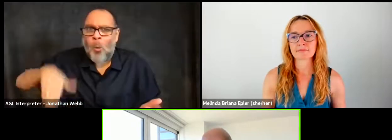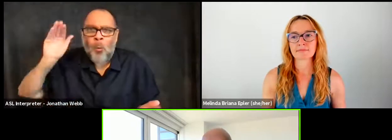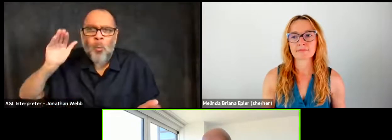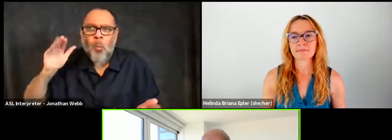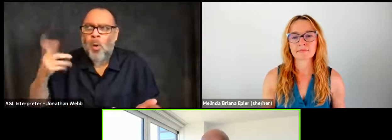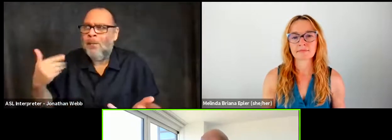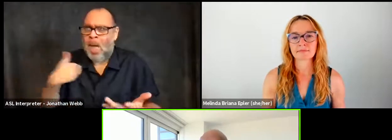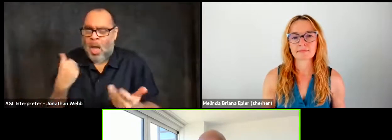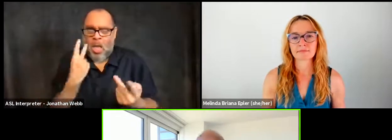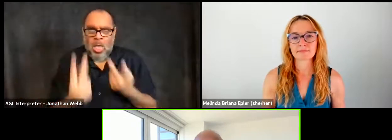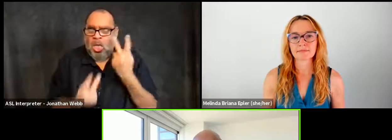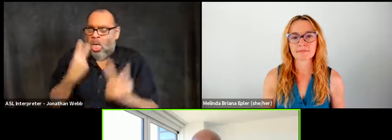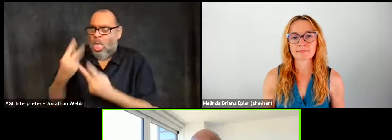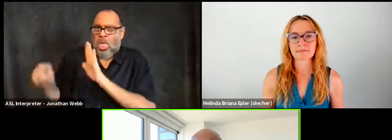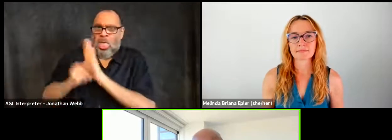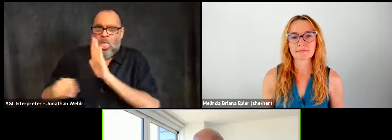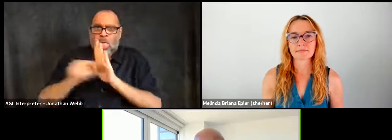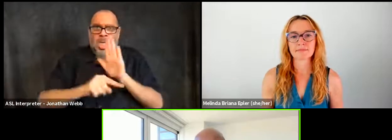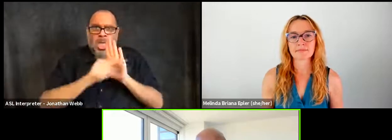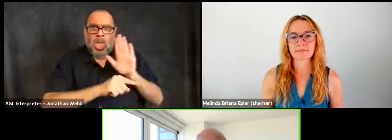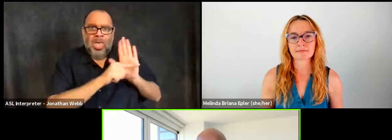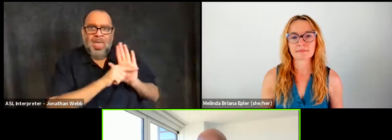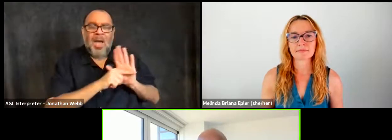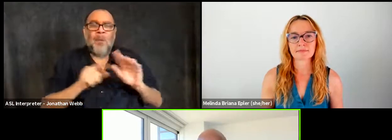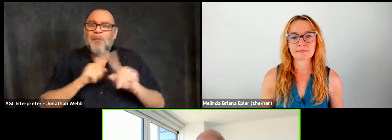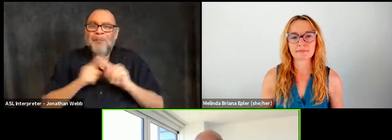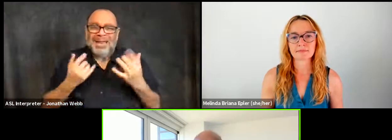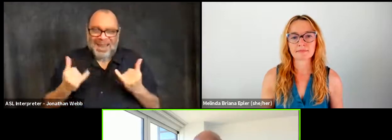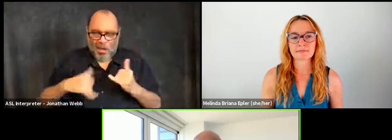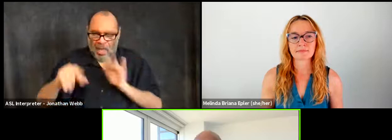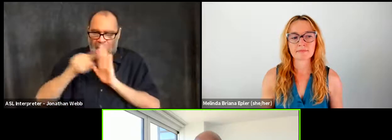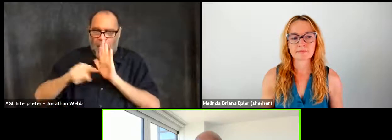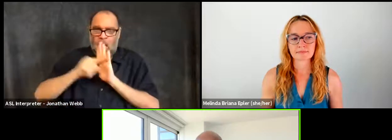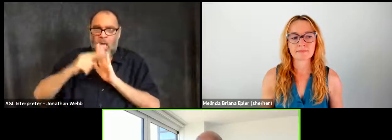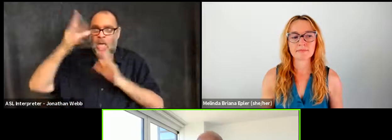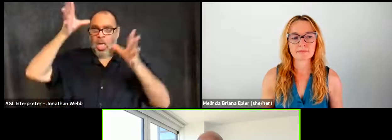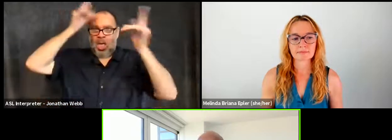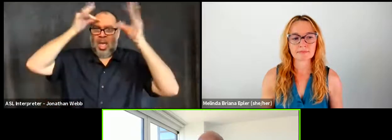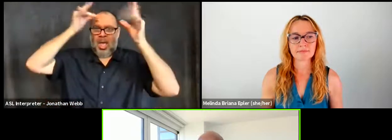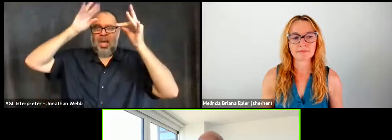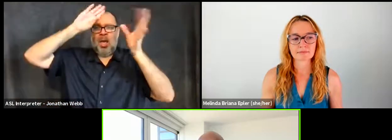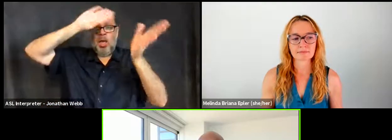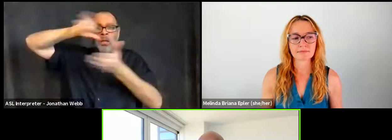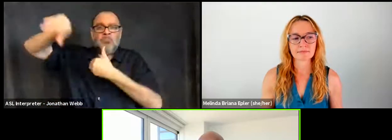have empathy. I want to forgive. But it's hard.